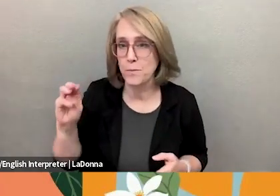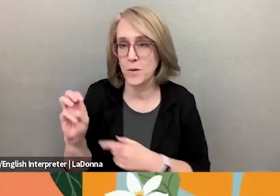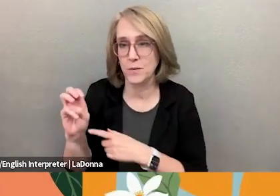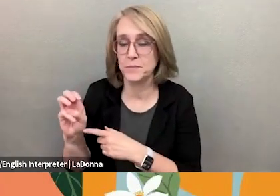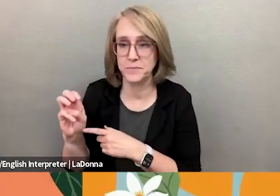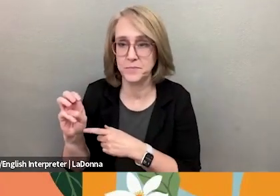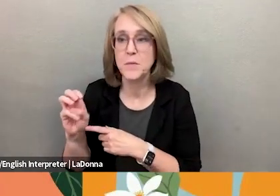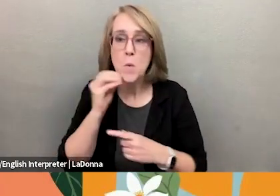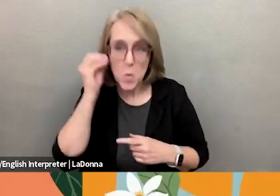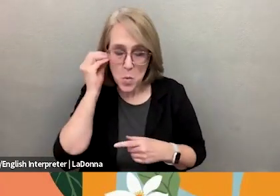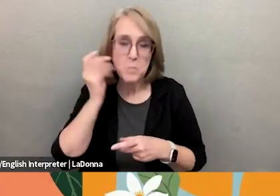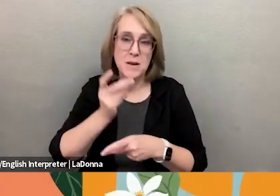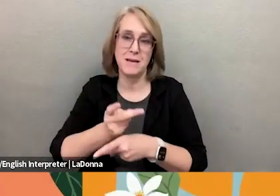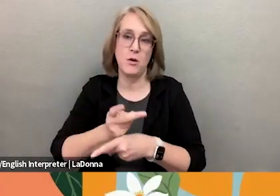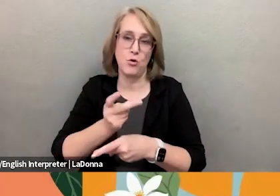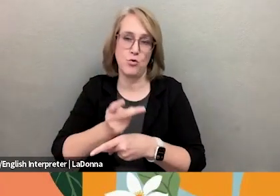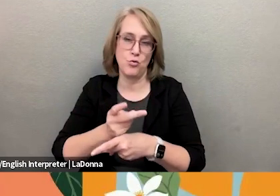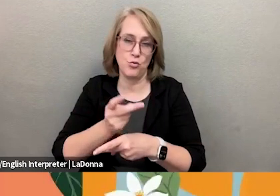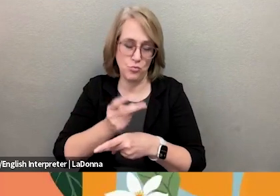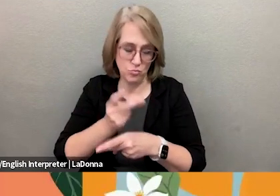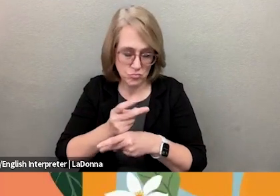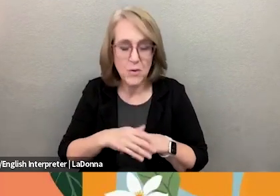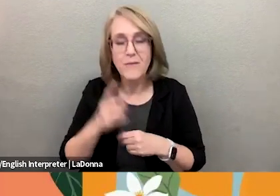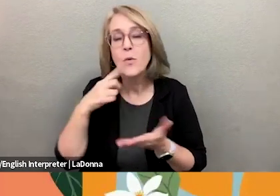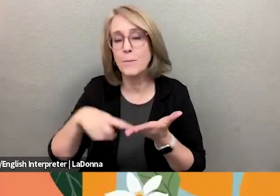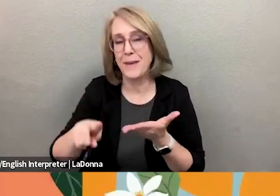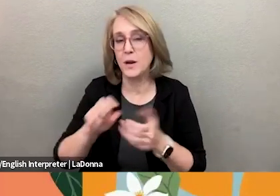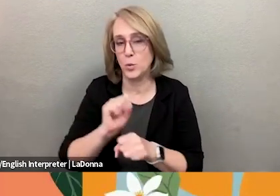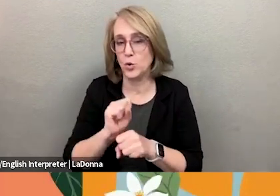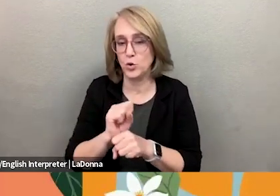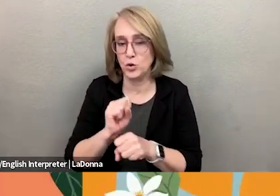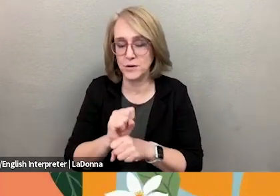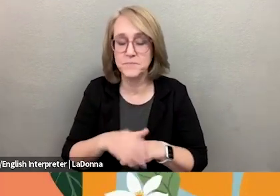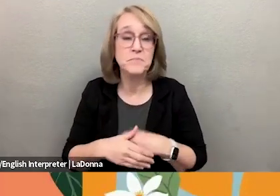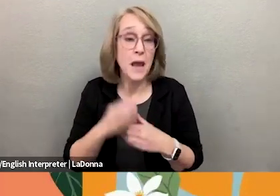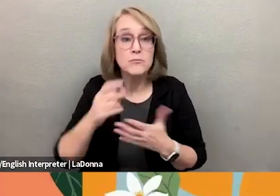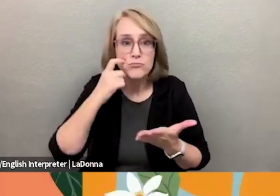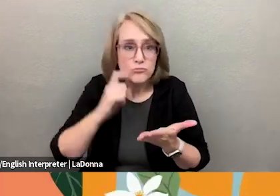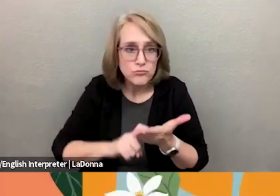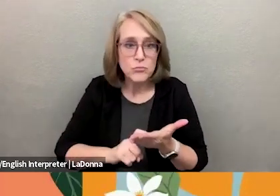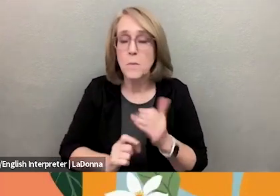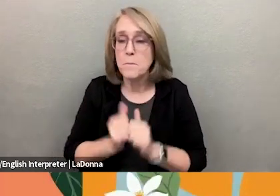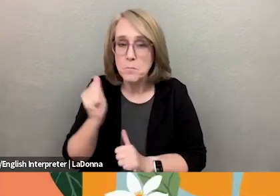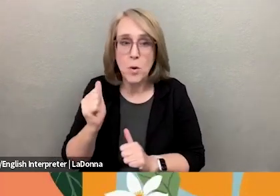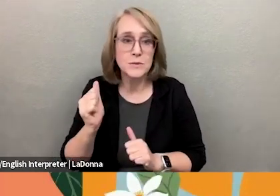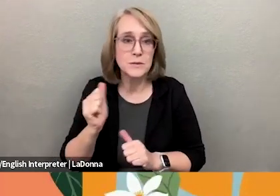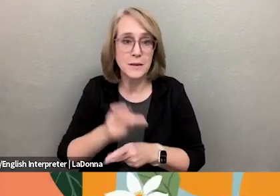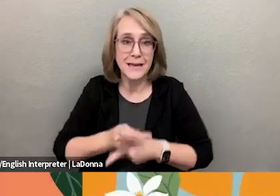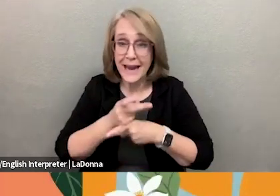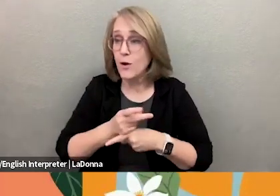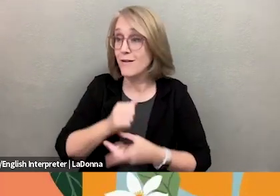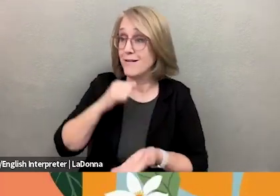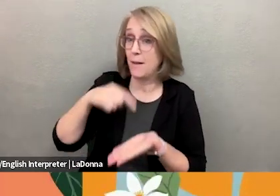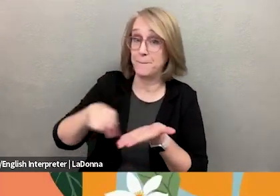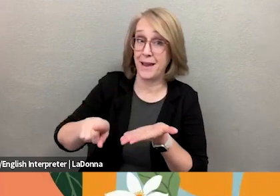under recognition of the paid labor force. And so while we recognize that the majority of care is unpaid,